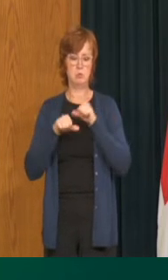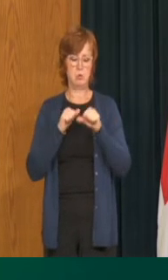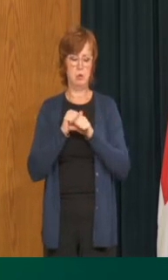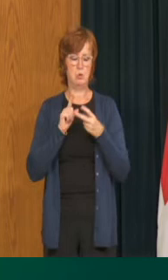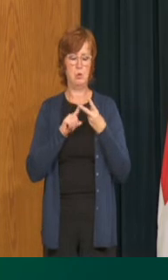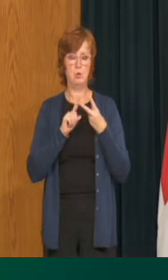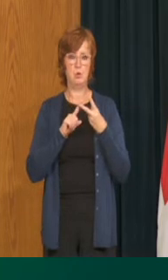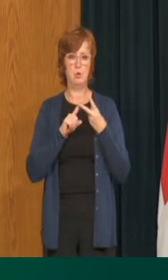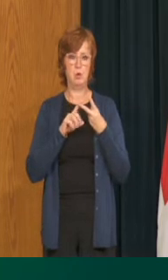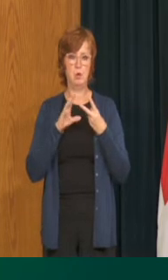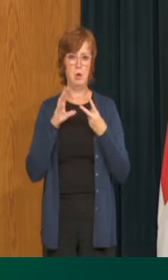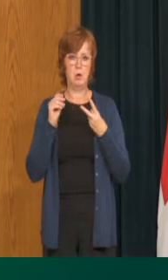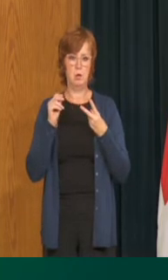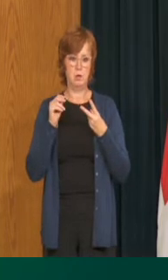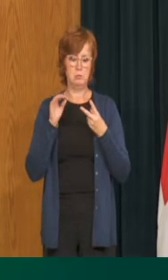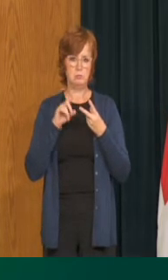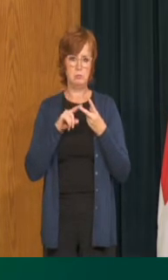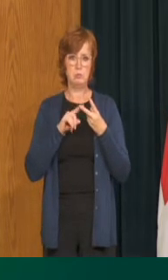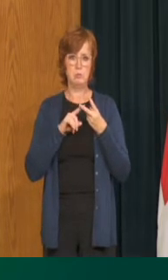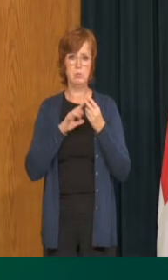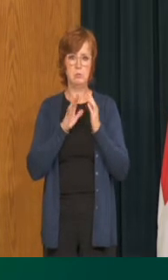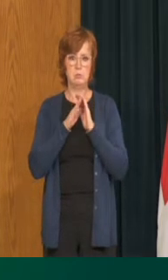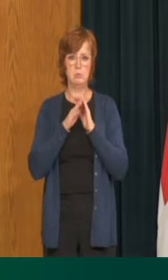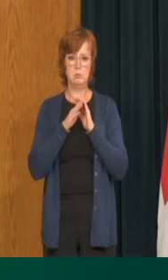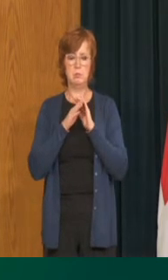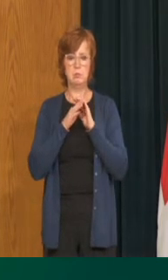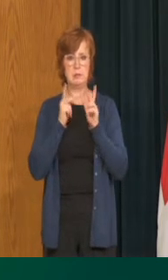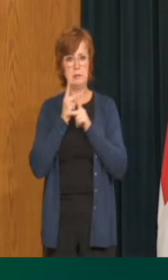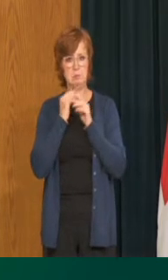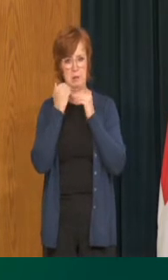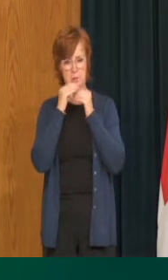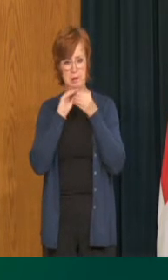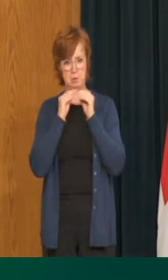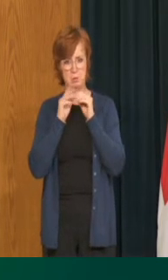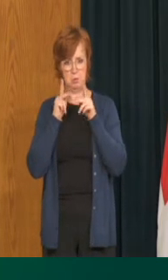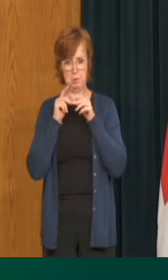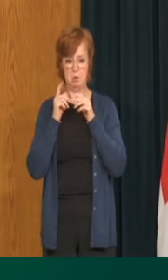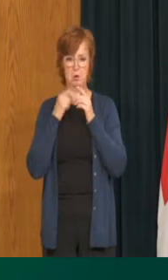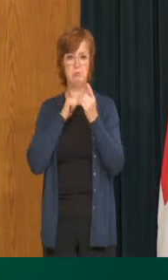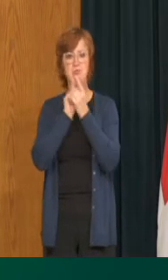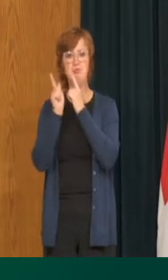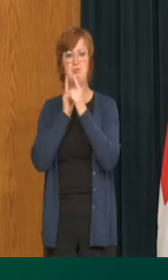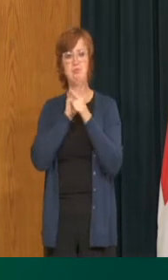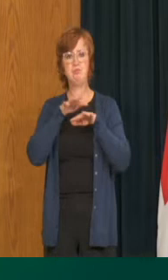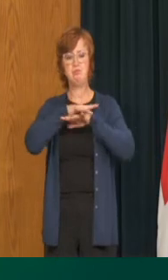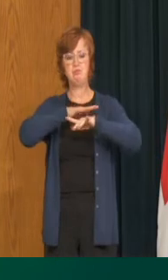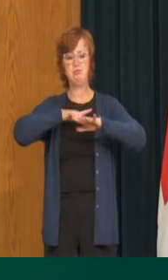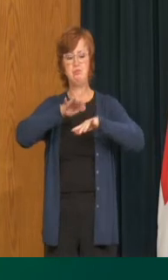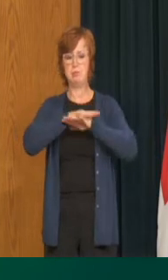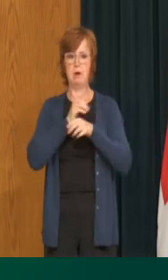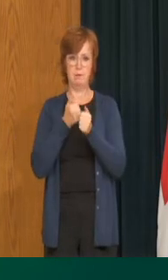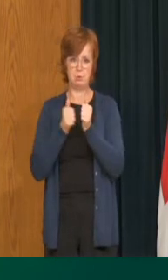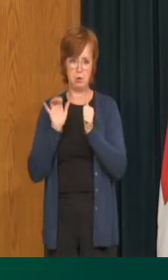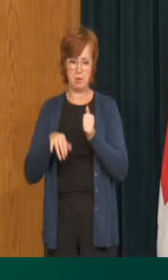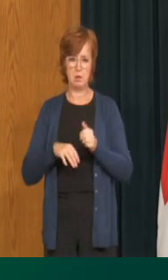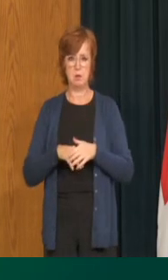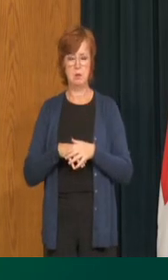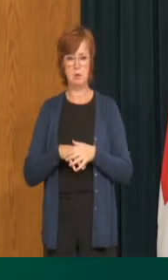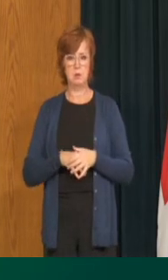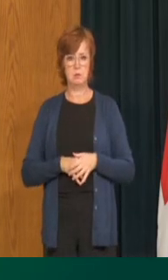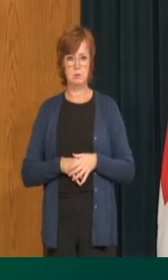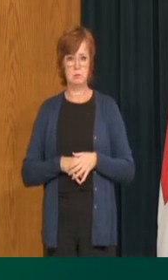close contacts, and otherwise maintaining that physical distancing. But I think that's an important point, and we can certainly look at, if there was a